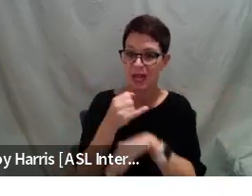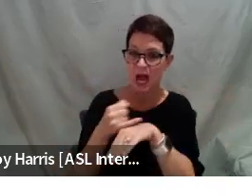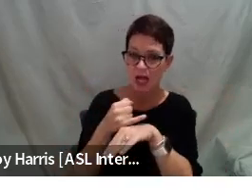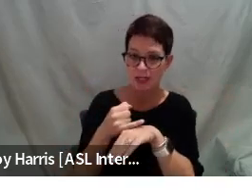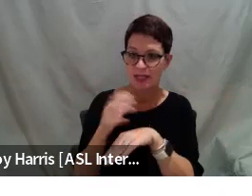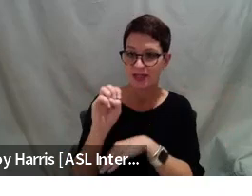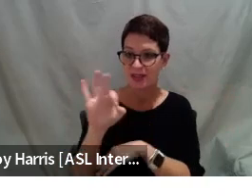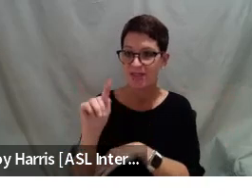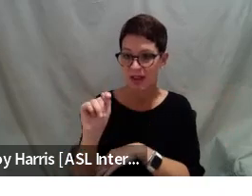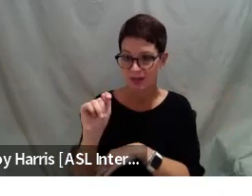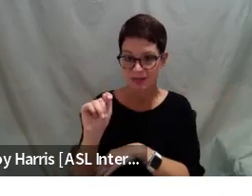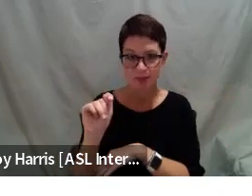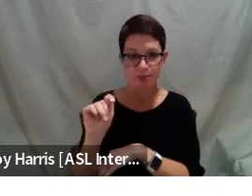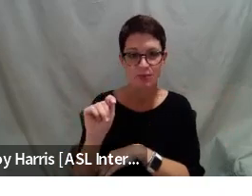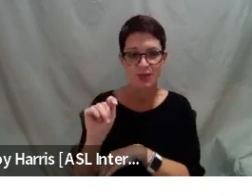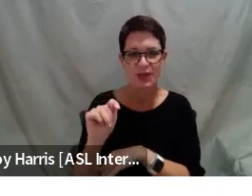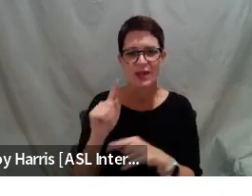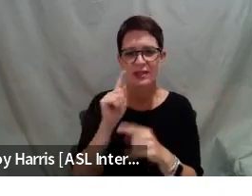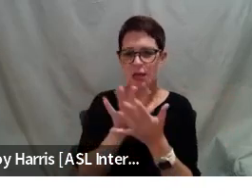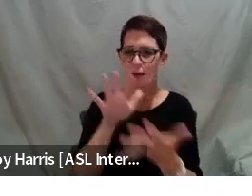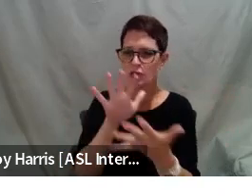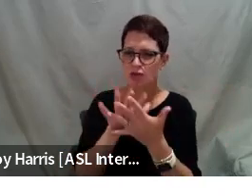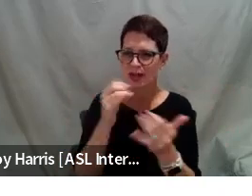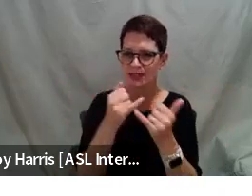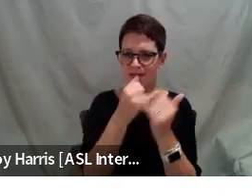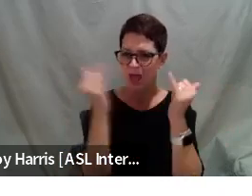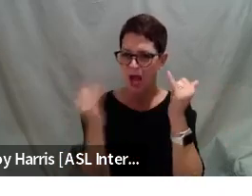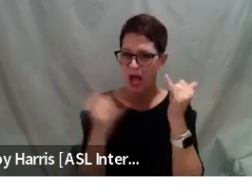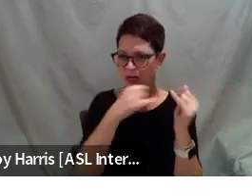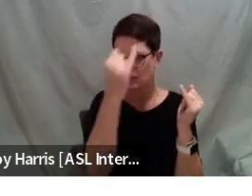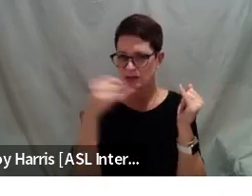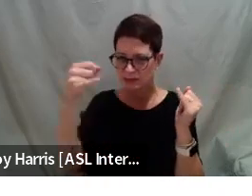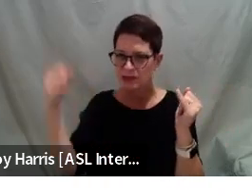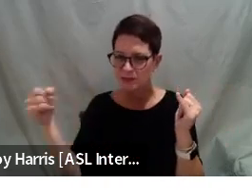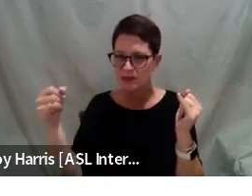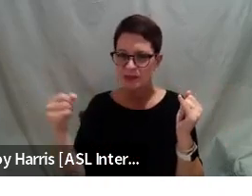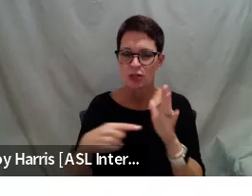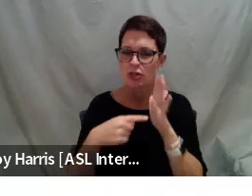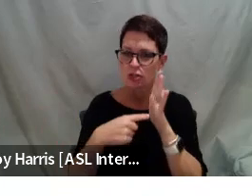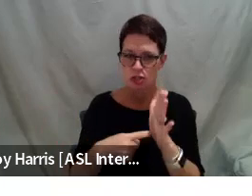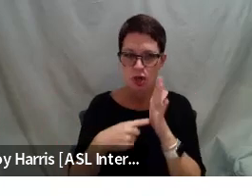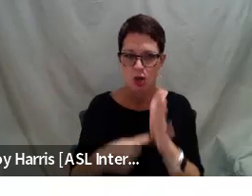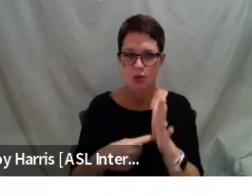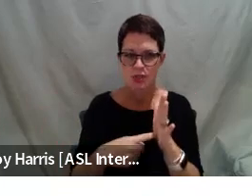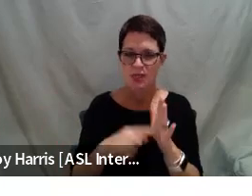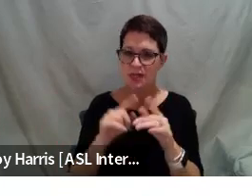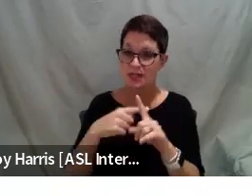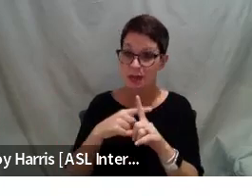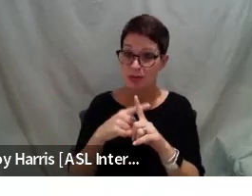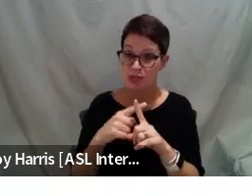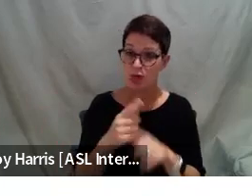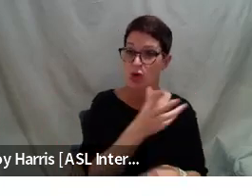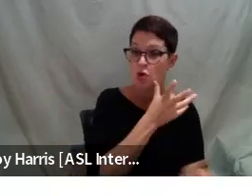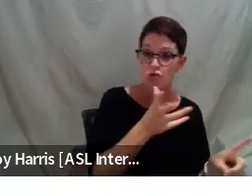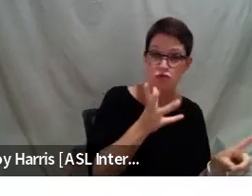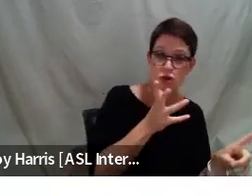slide shows a slightly abstracted line graph that shows the overall temperature rising as it goes from